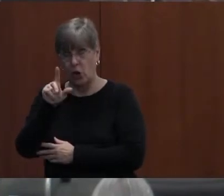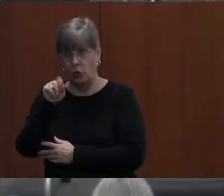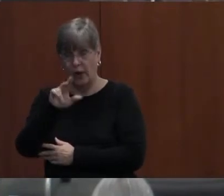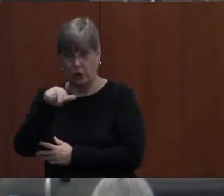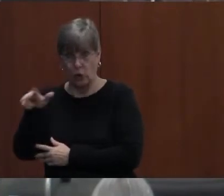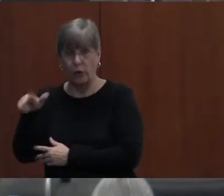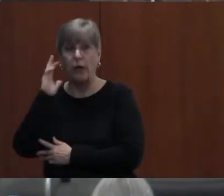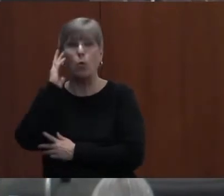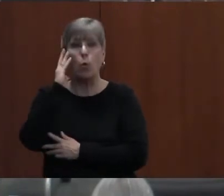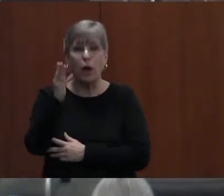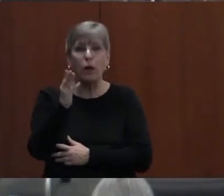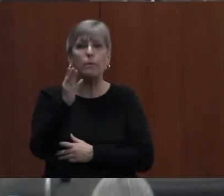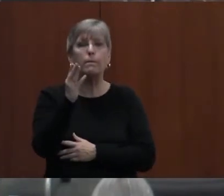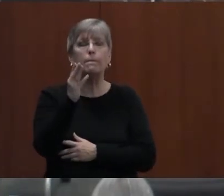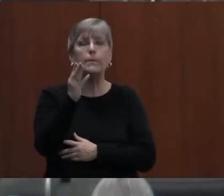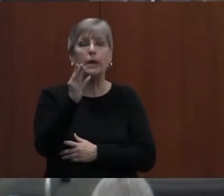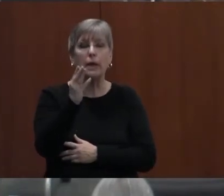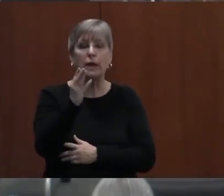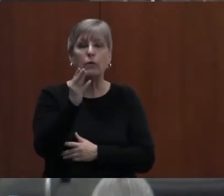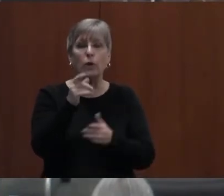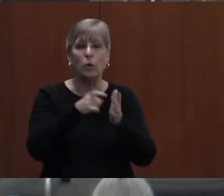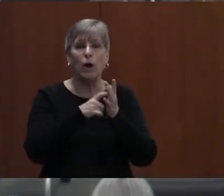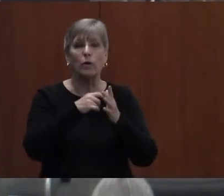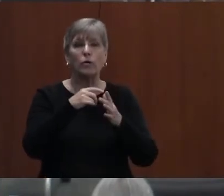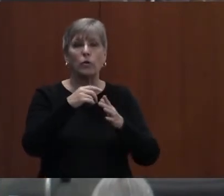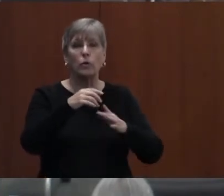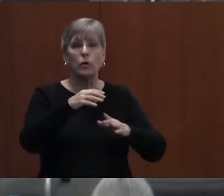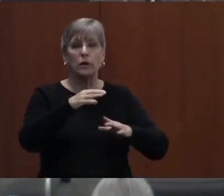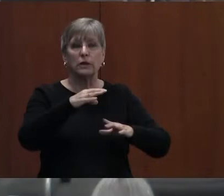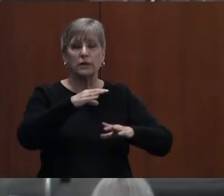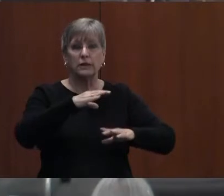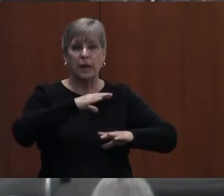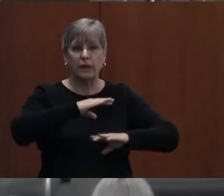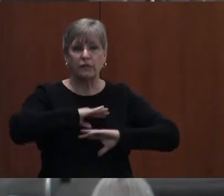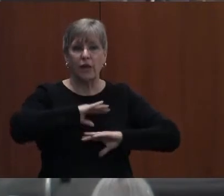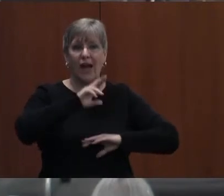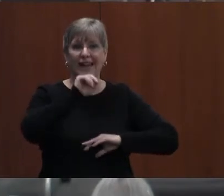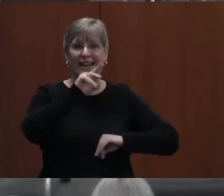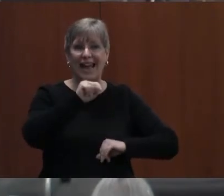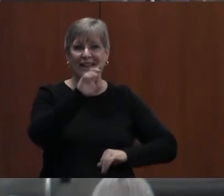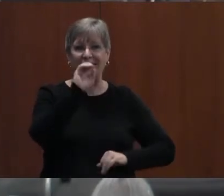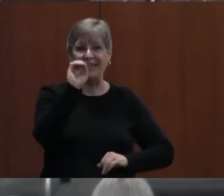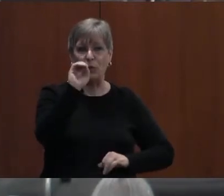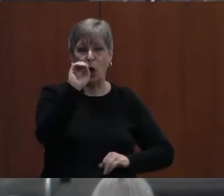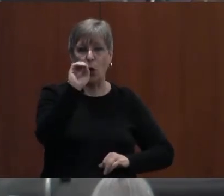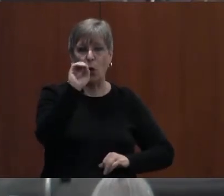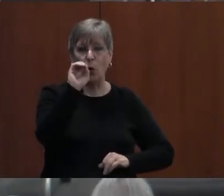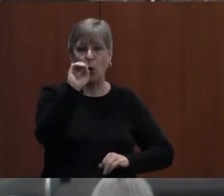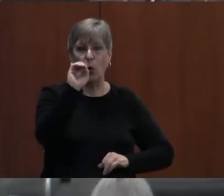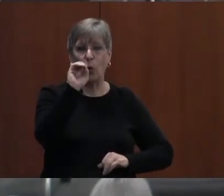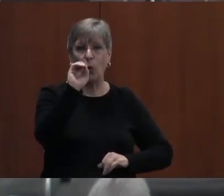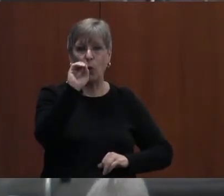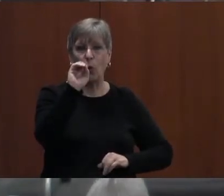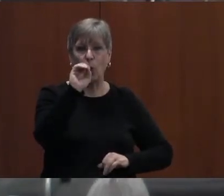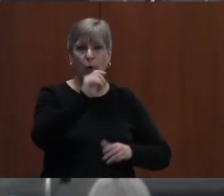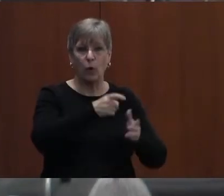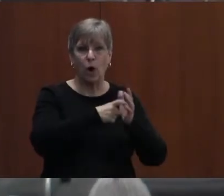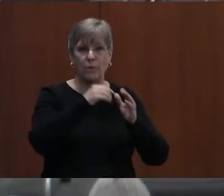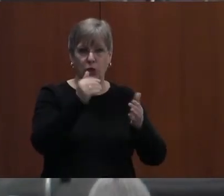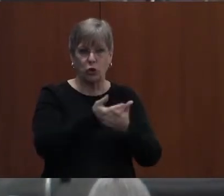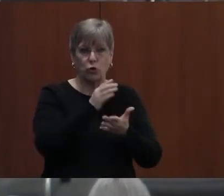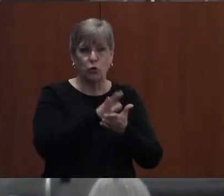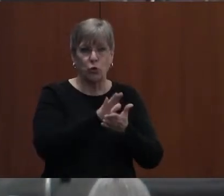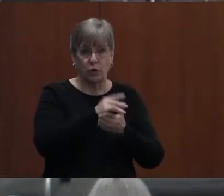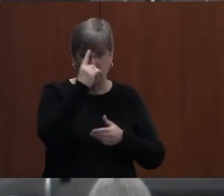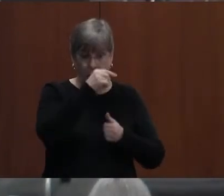2033 shall be construed to meet net zero energy requirements in new schools.